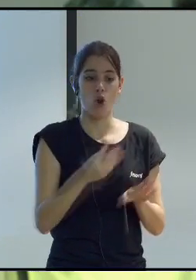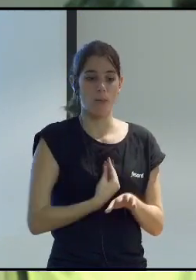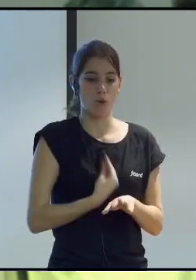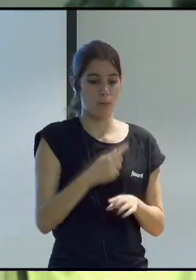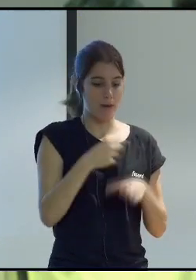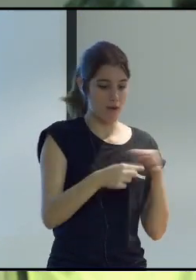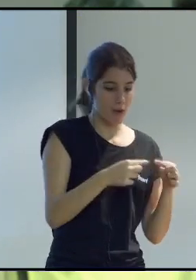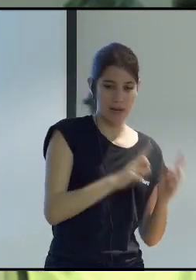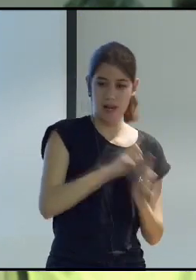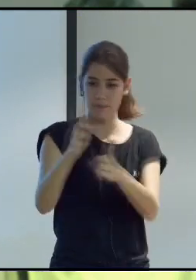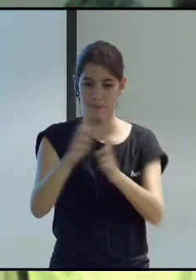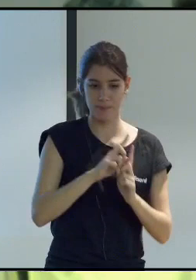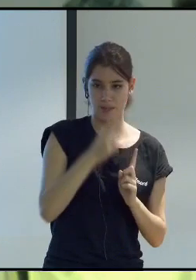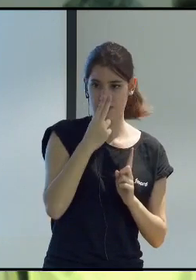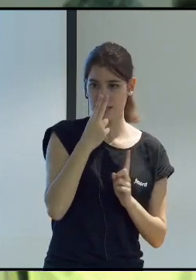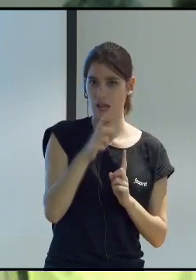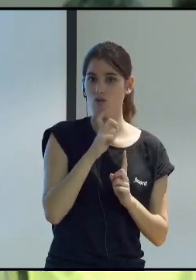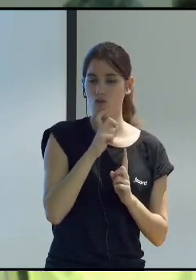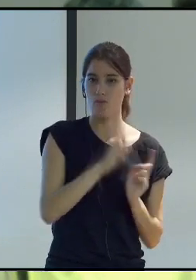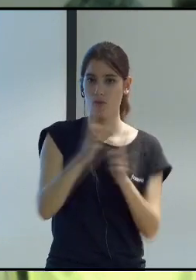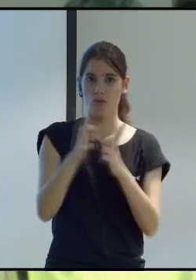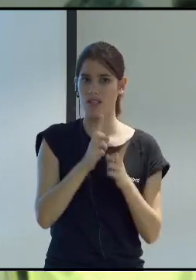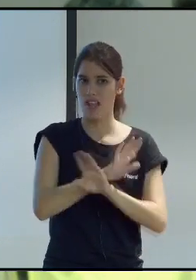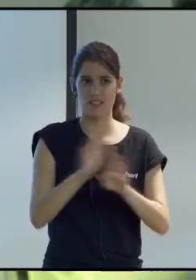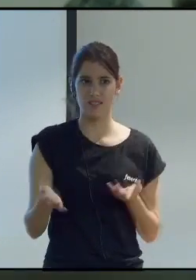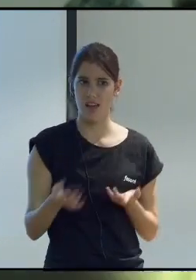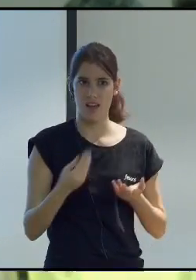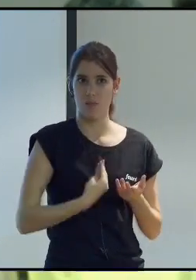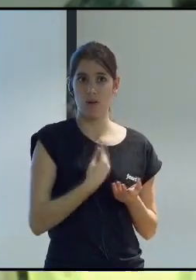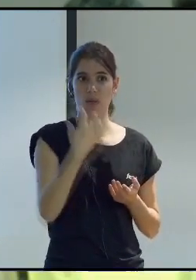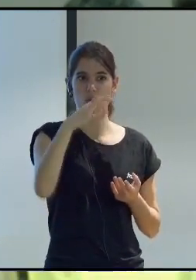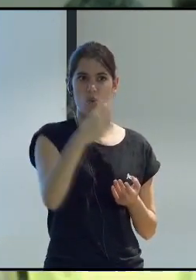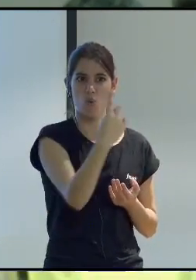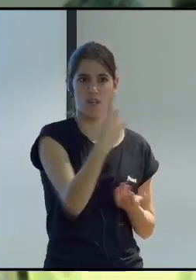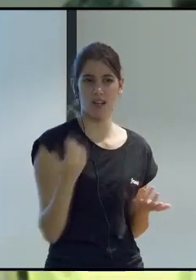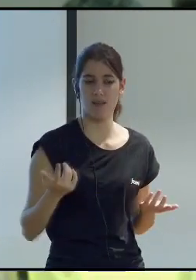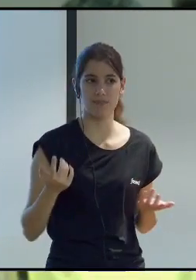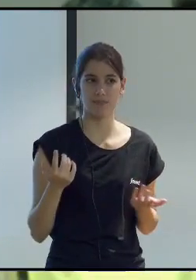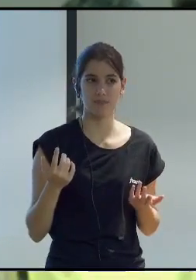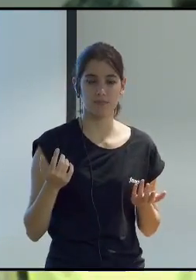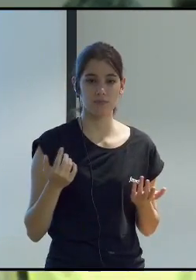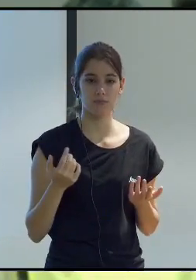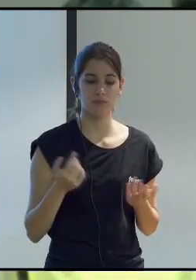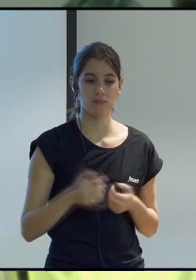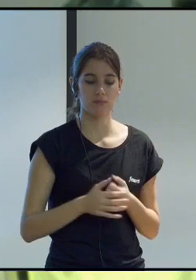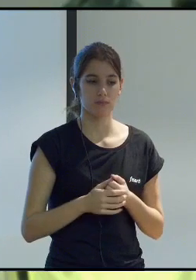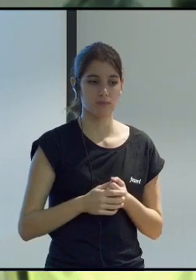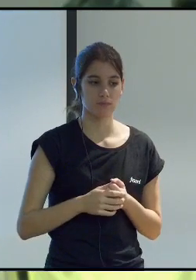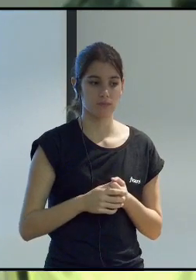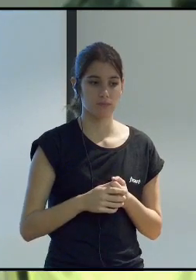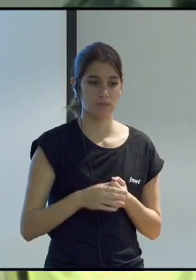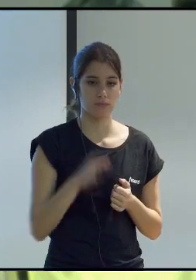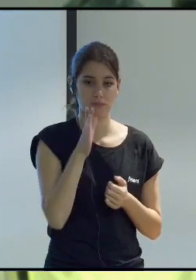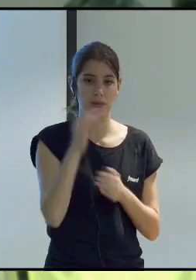and be able to visit their family members inside the